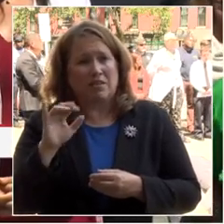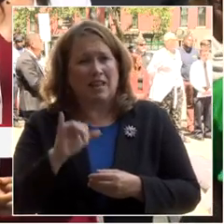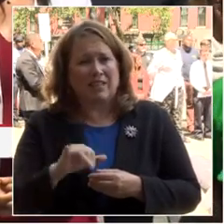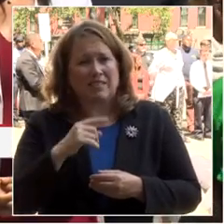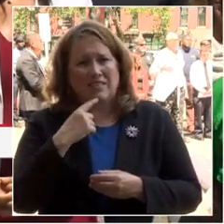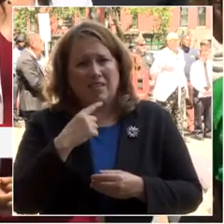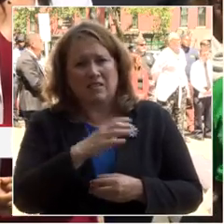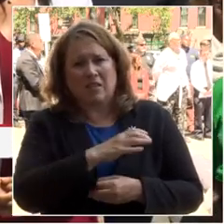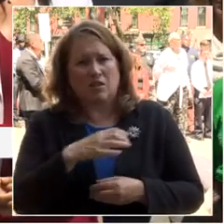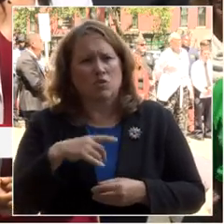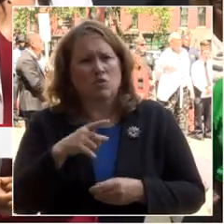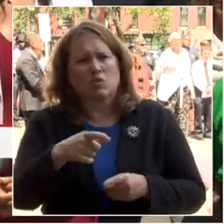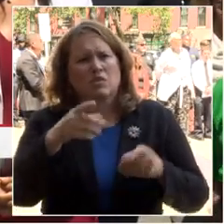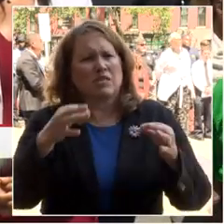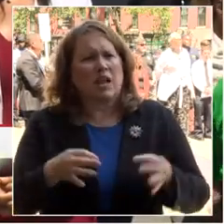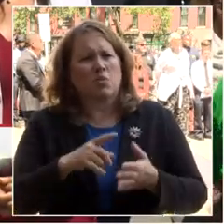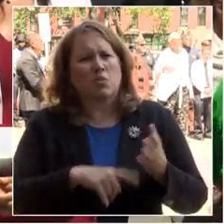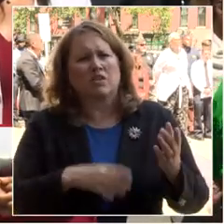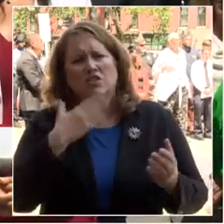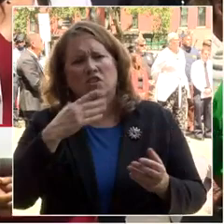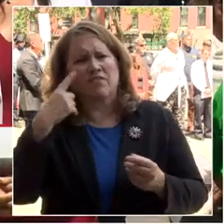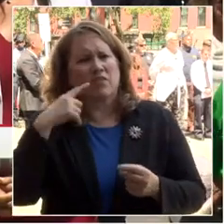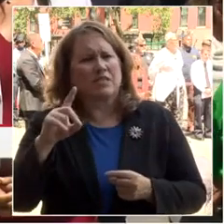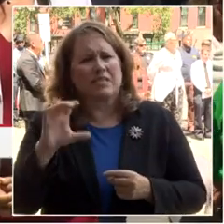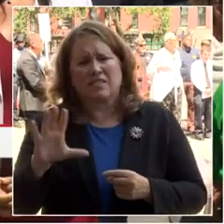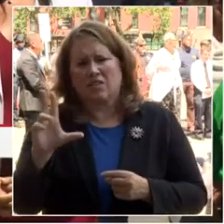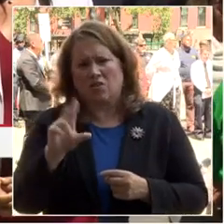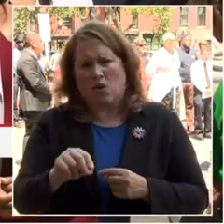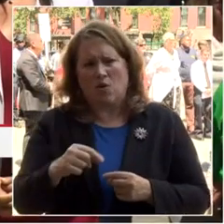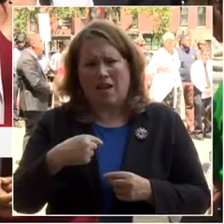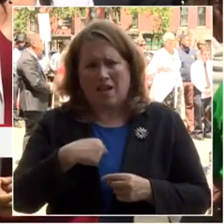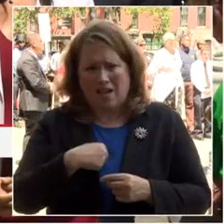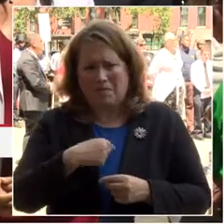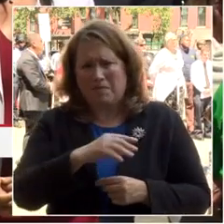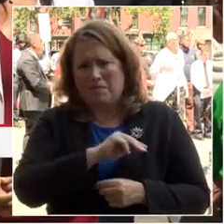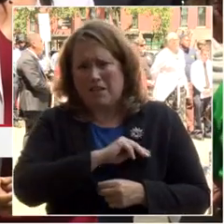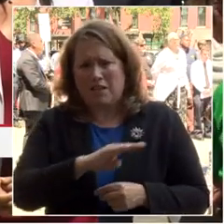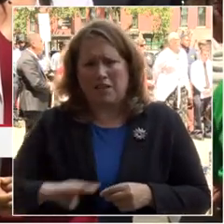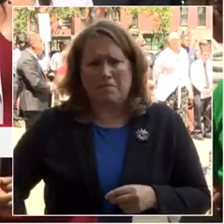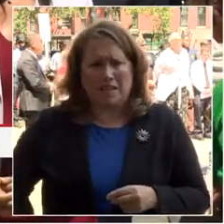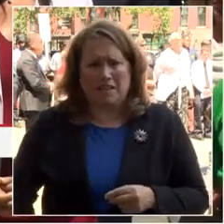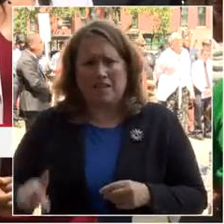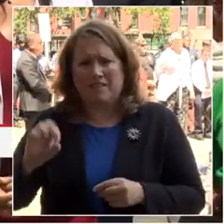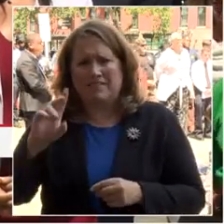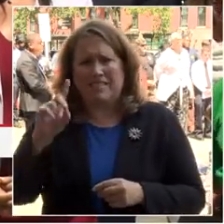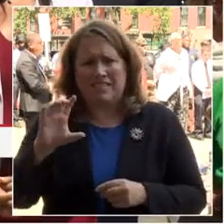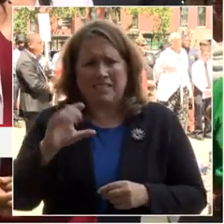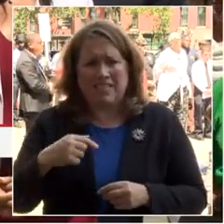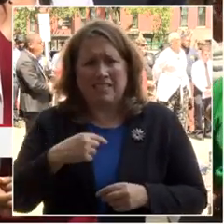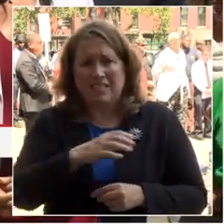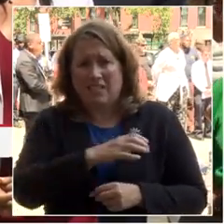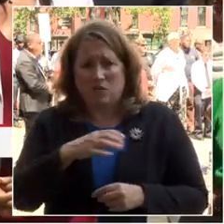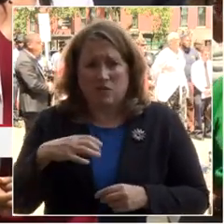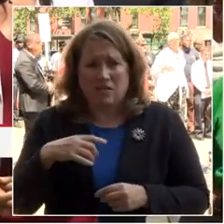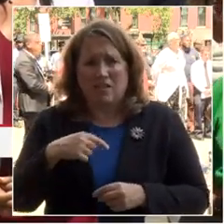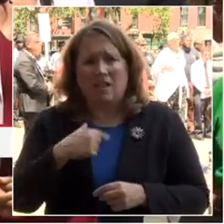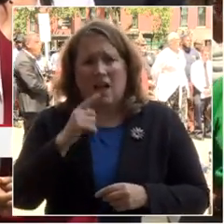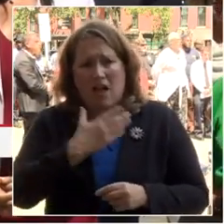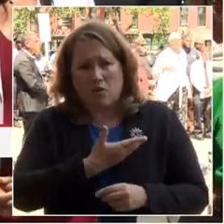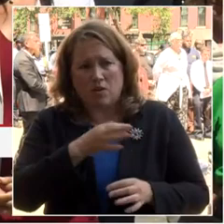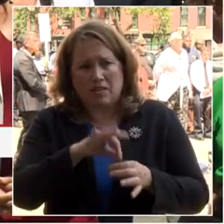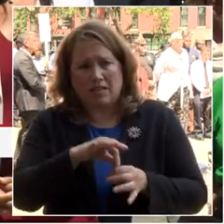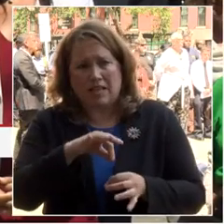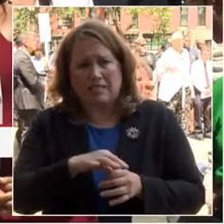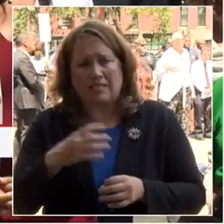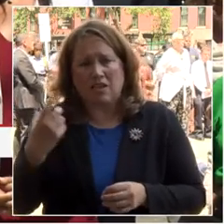good for the District of Columbia. I'm the mayor of D.C. The council is the elected legislature for D.C., and